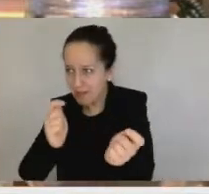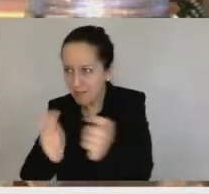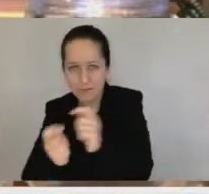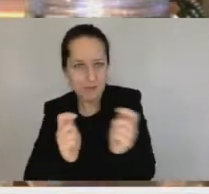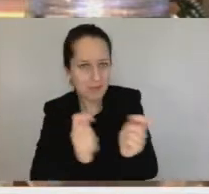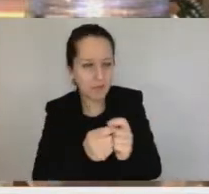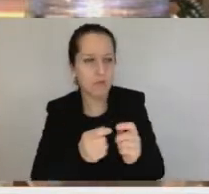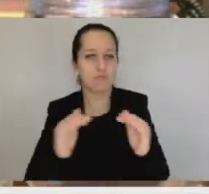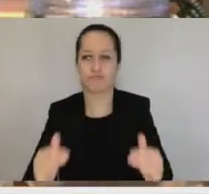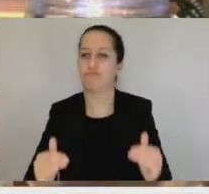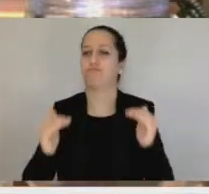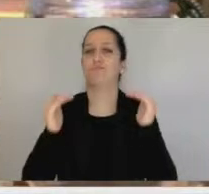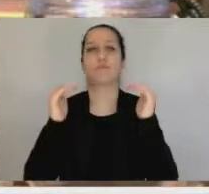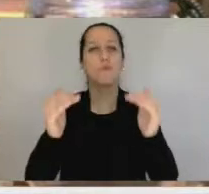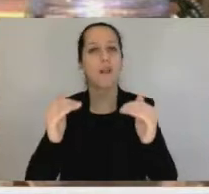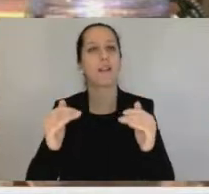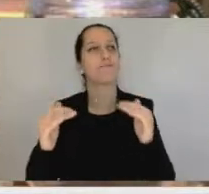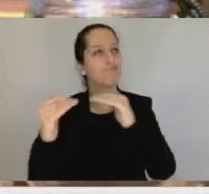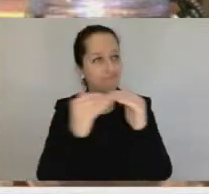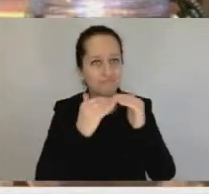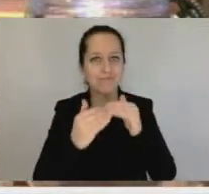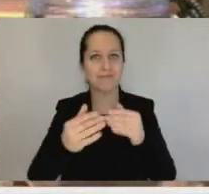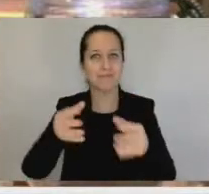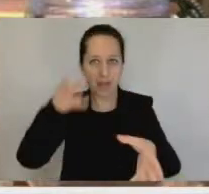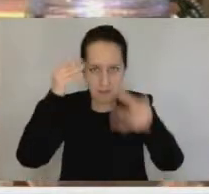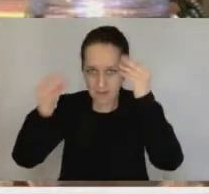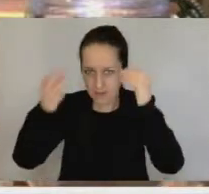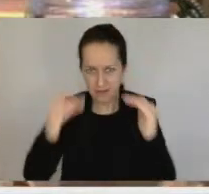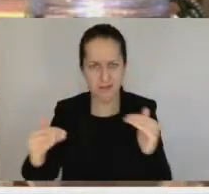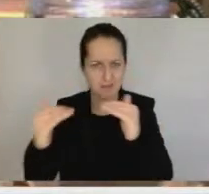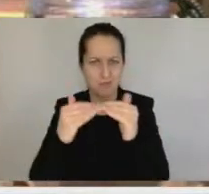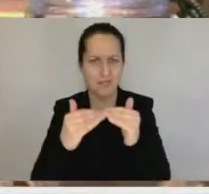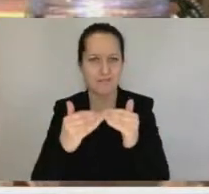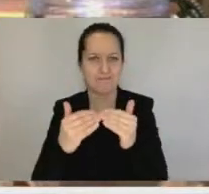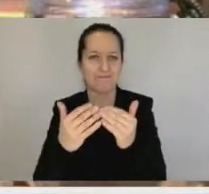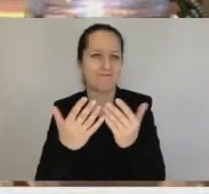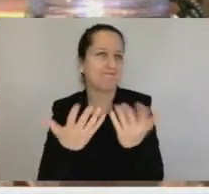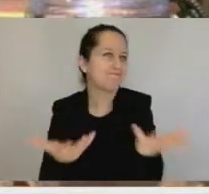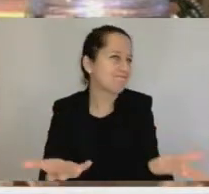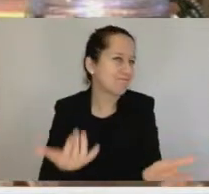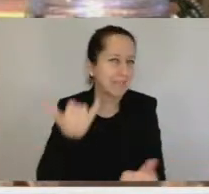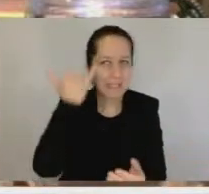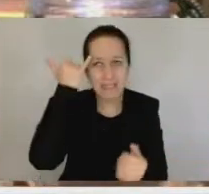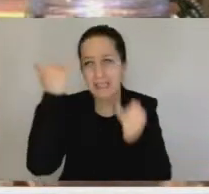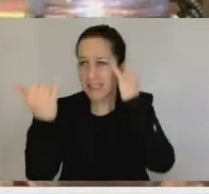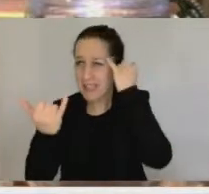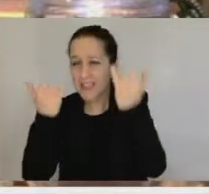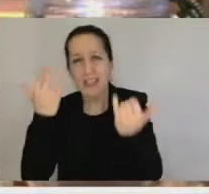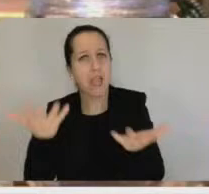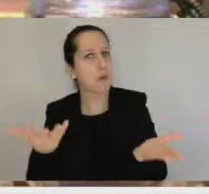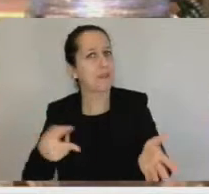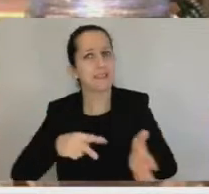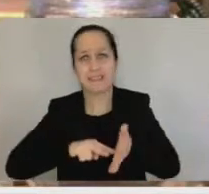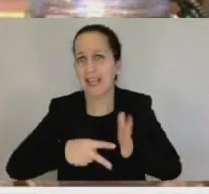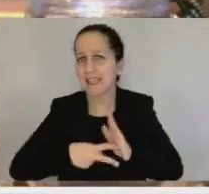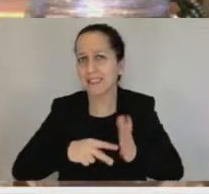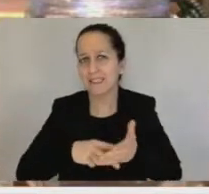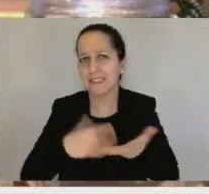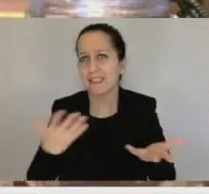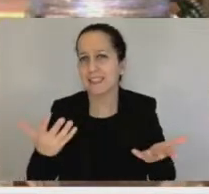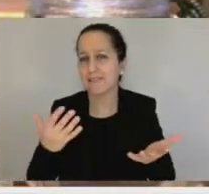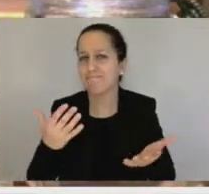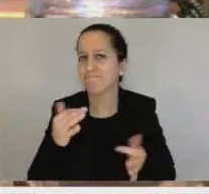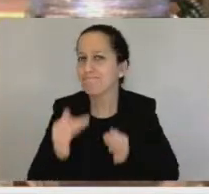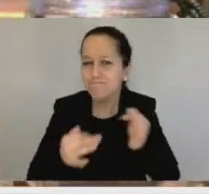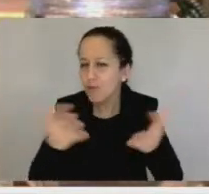achieving these reforms that are so needed so to have learning equality. I wish there was a strategy because